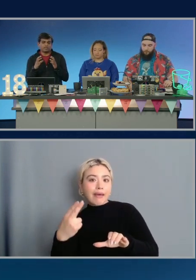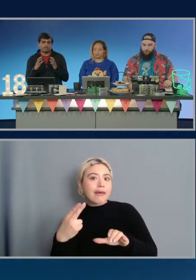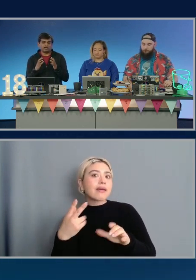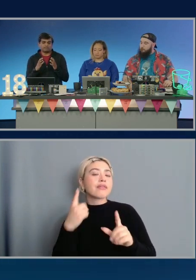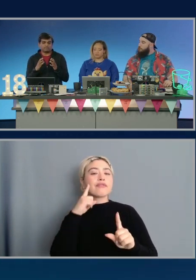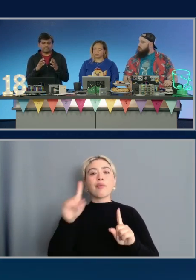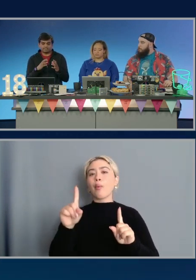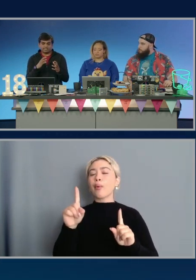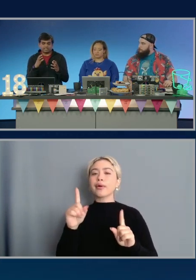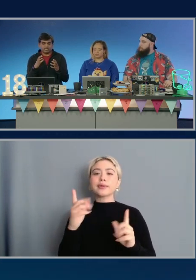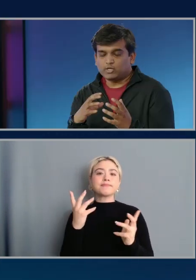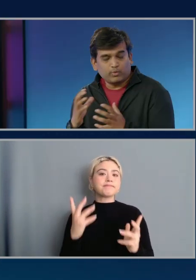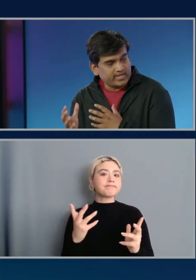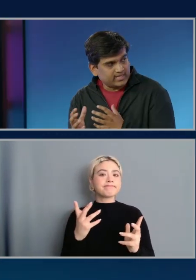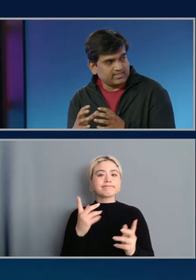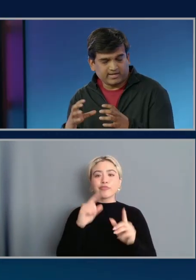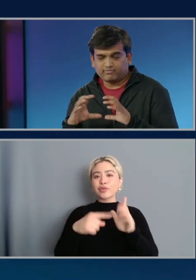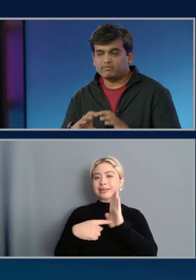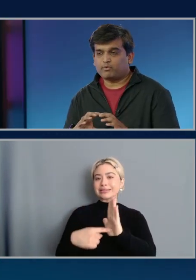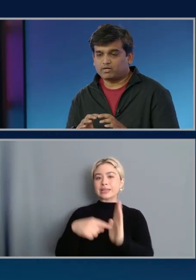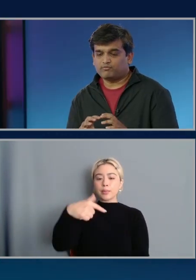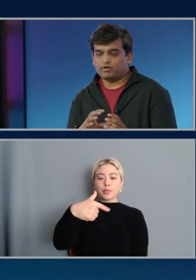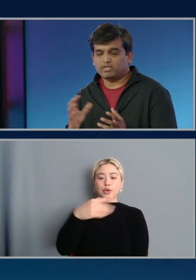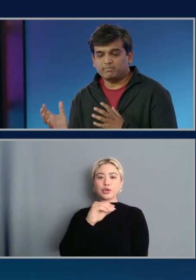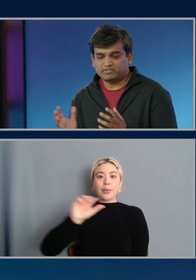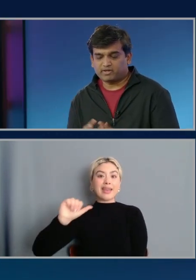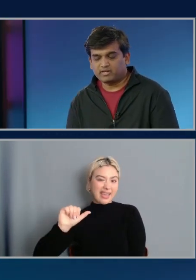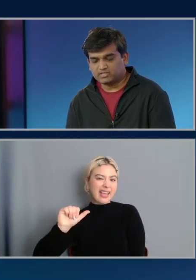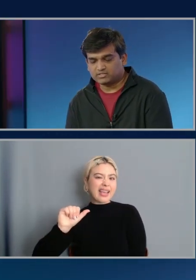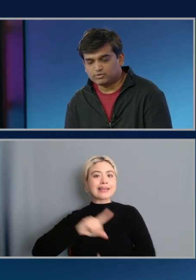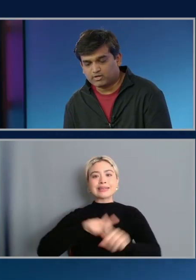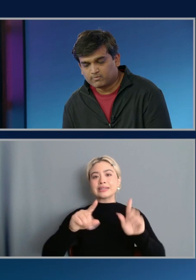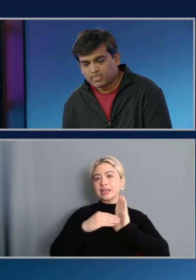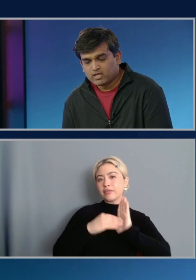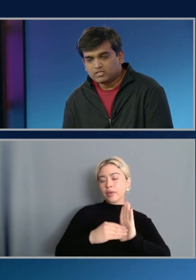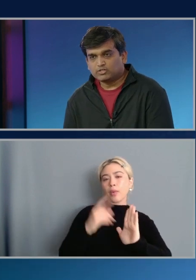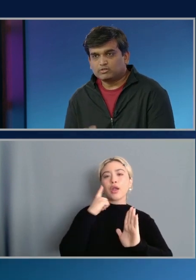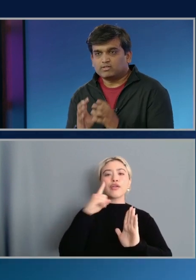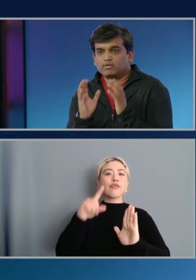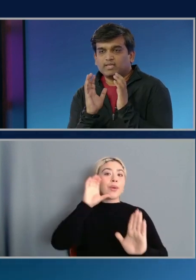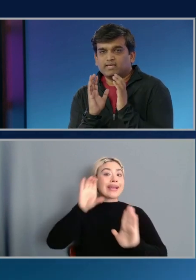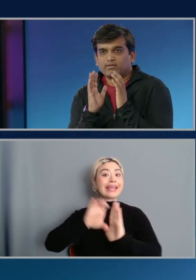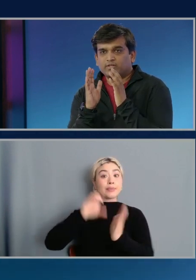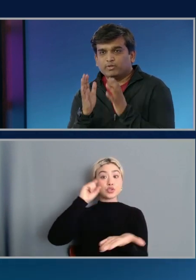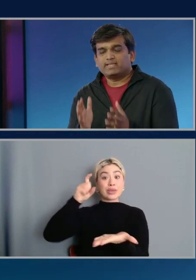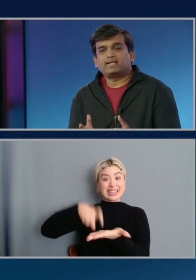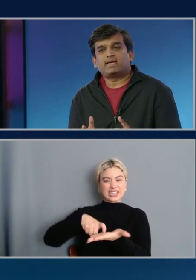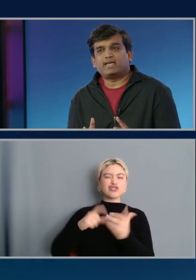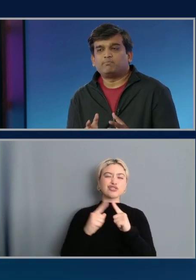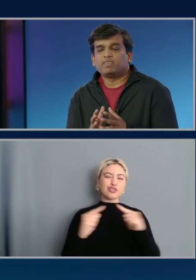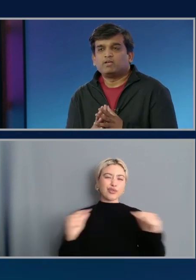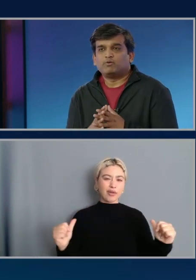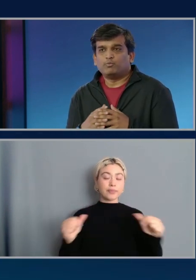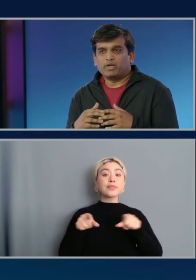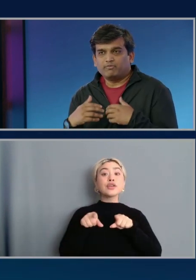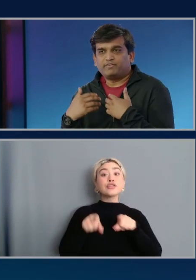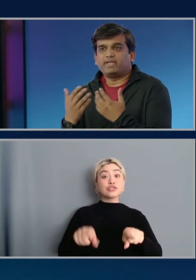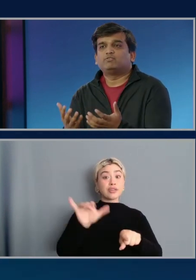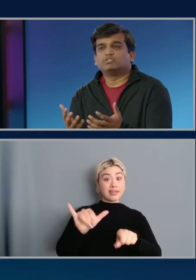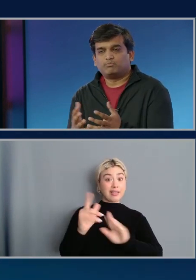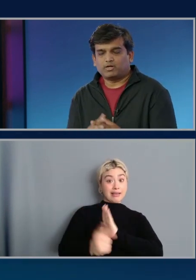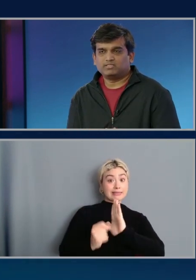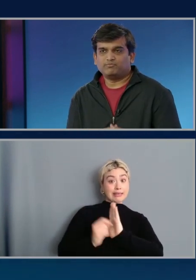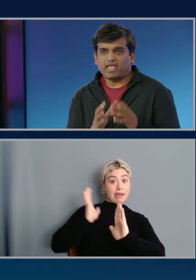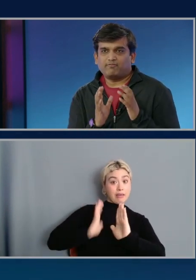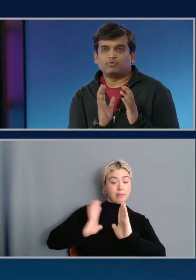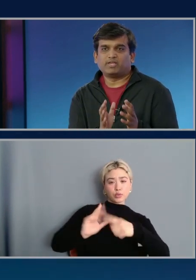do, let's say, a Q&A. There are different models for image recognition and so on. So during that time, when we train